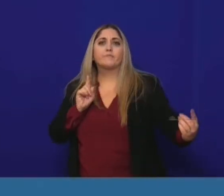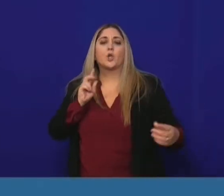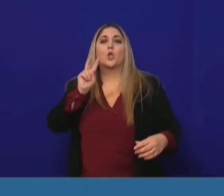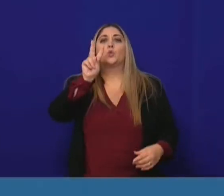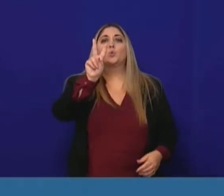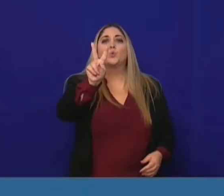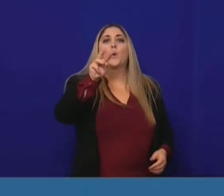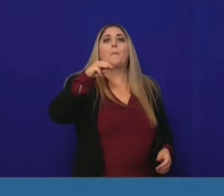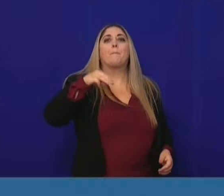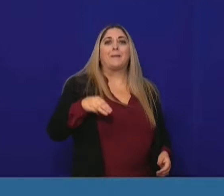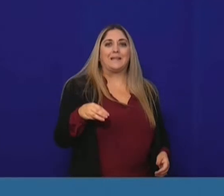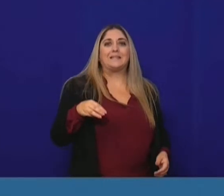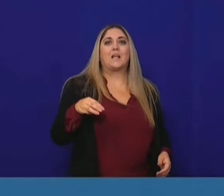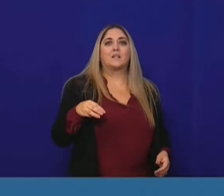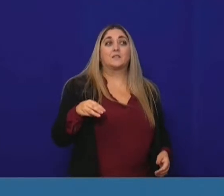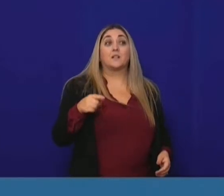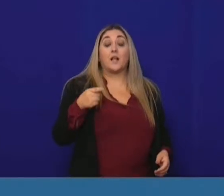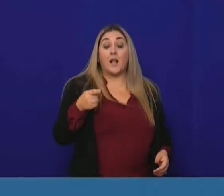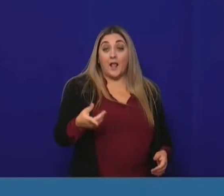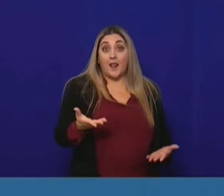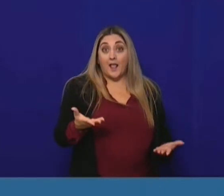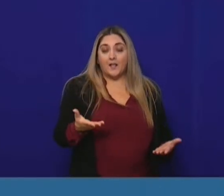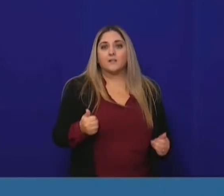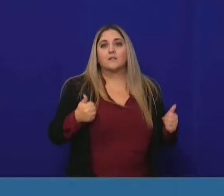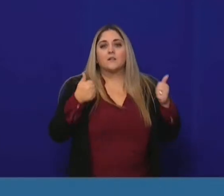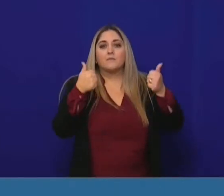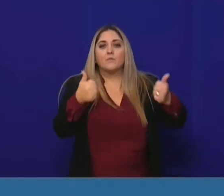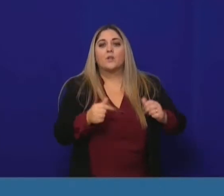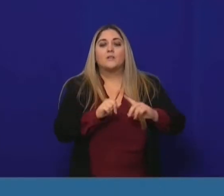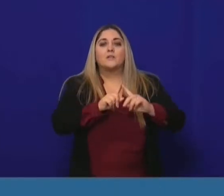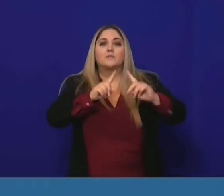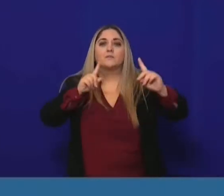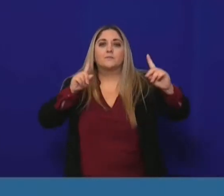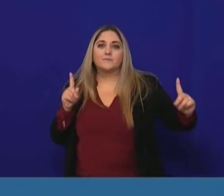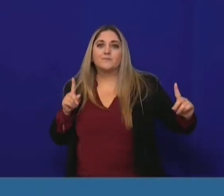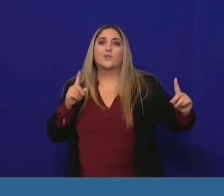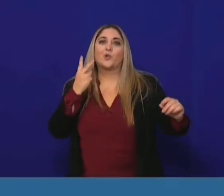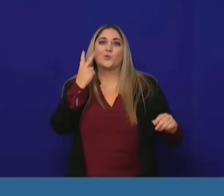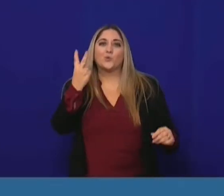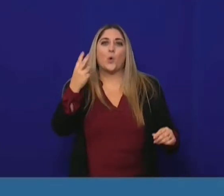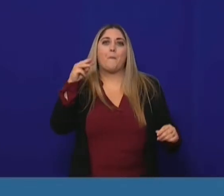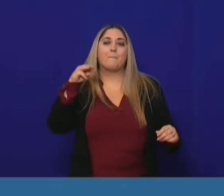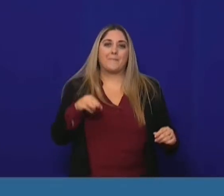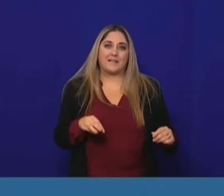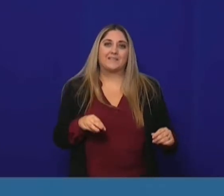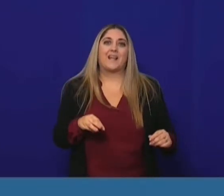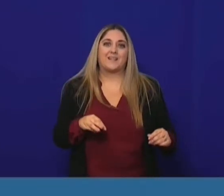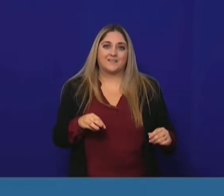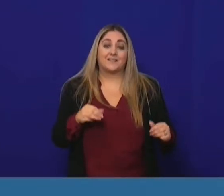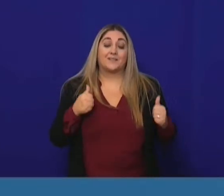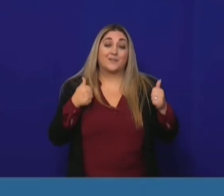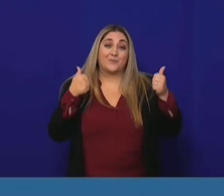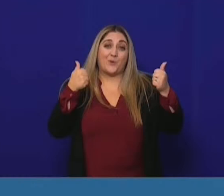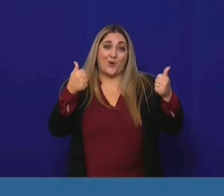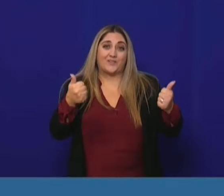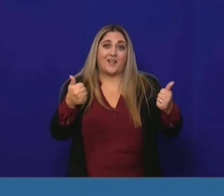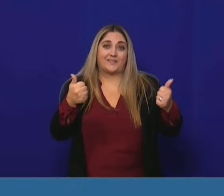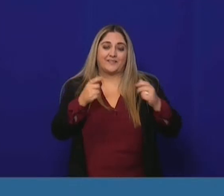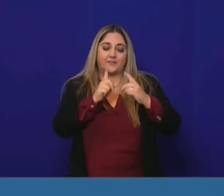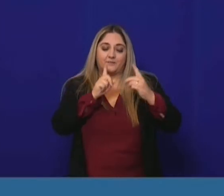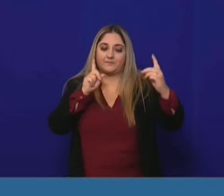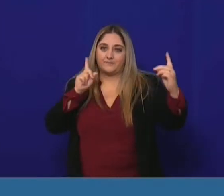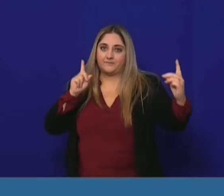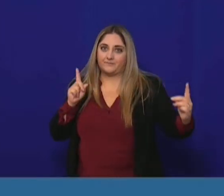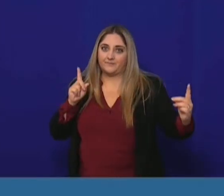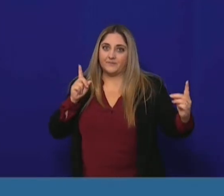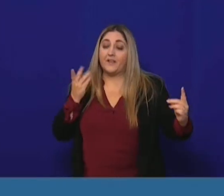allura importanti li dan il-prinċipju dejjem inżommuh ta' physical distancing minn persuna għall-oħra ta' 2 metri. Ġifier